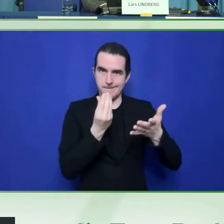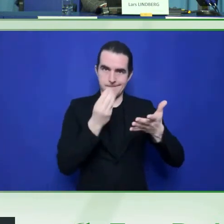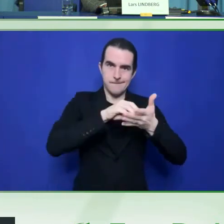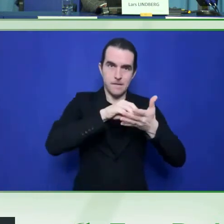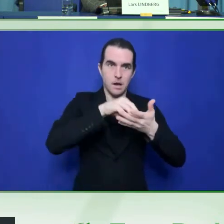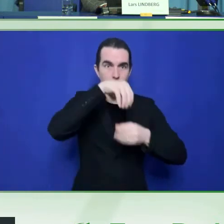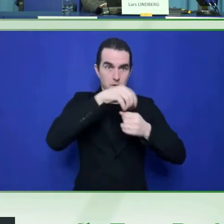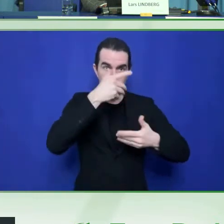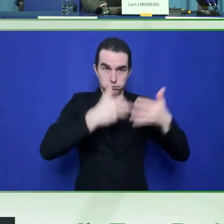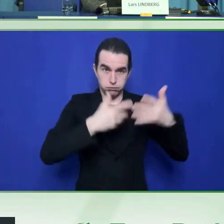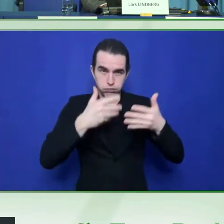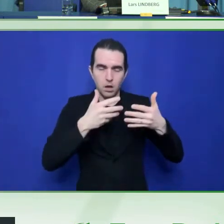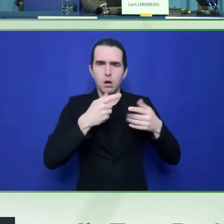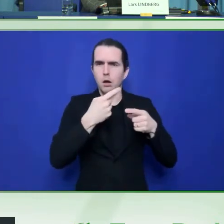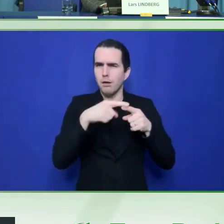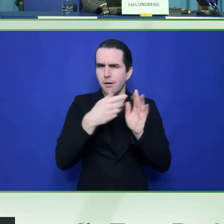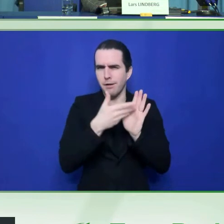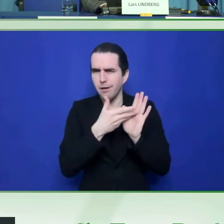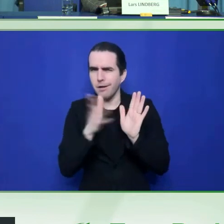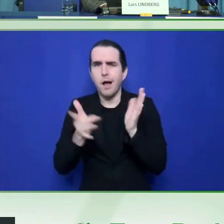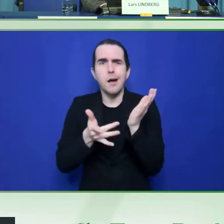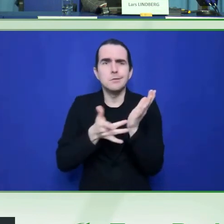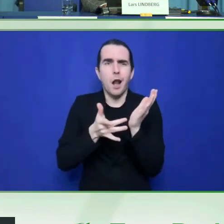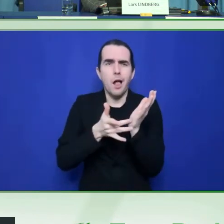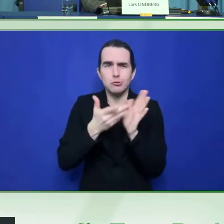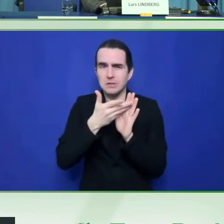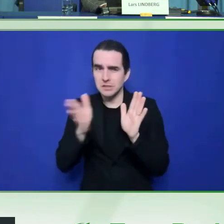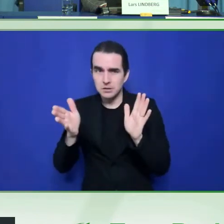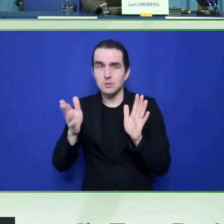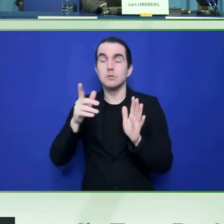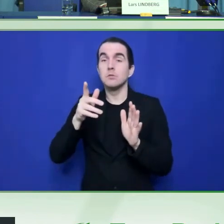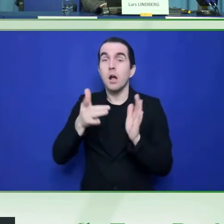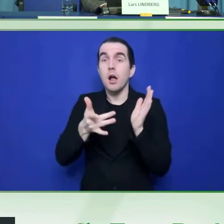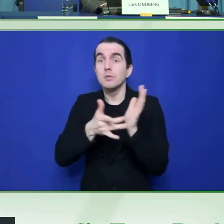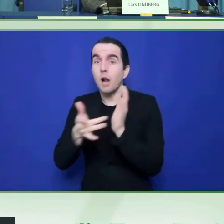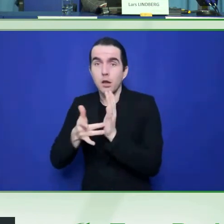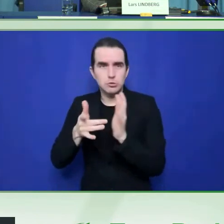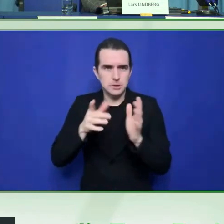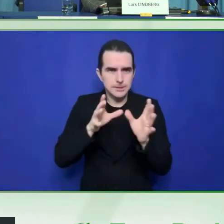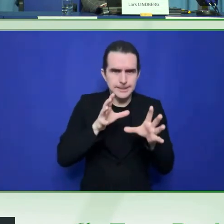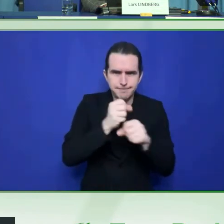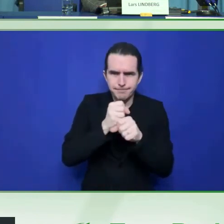is very fast, and it's difficult to get the